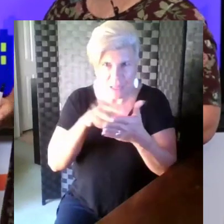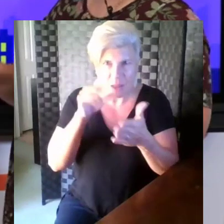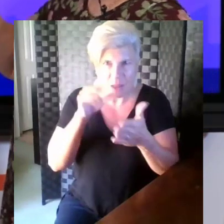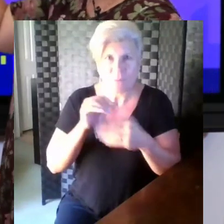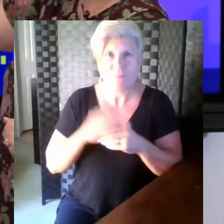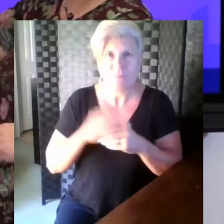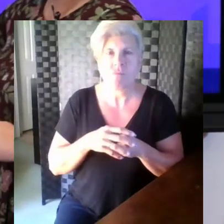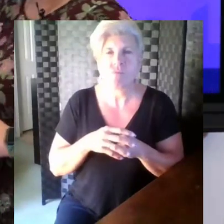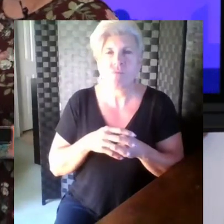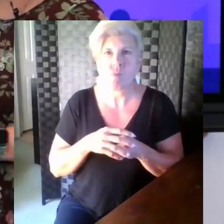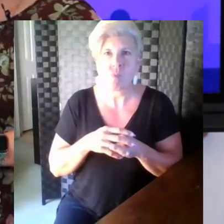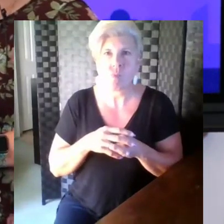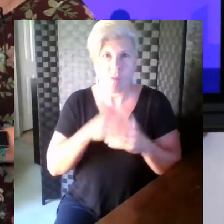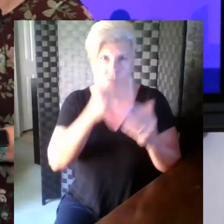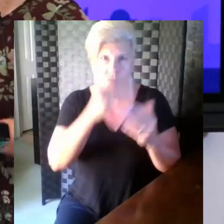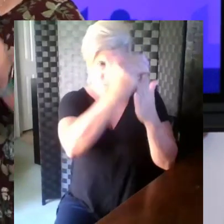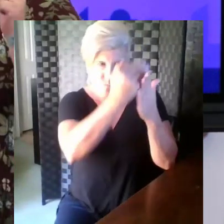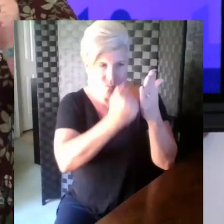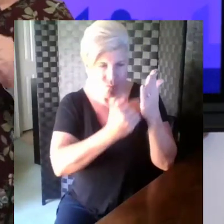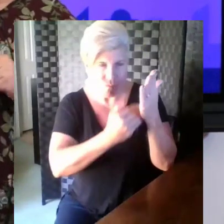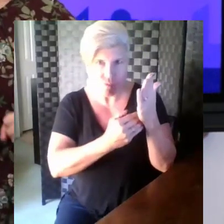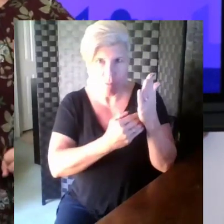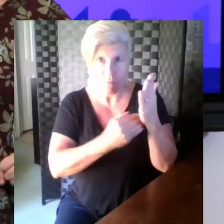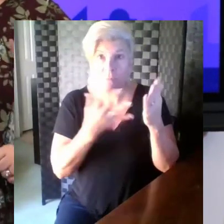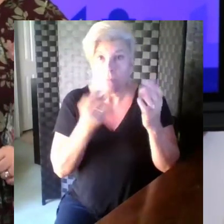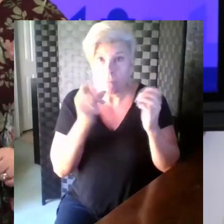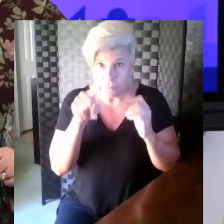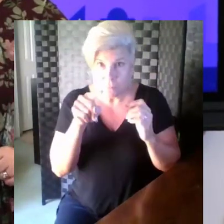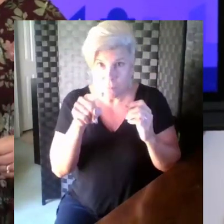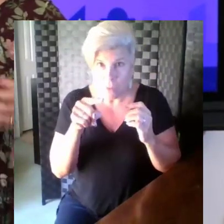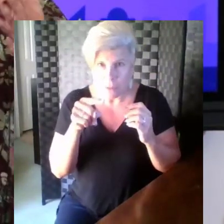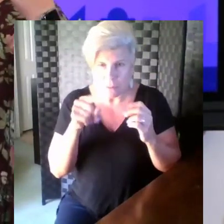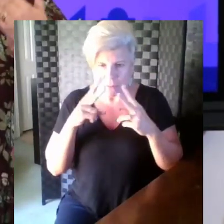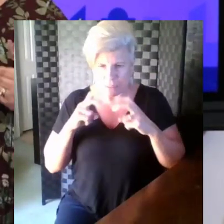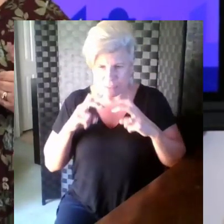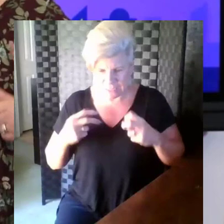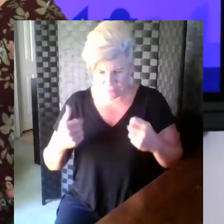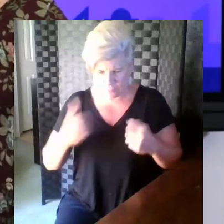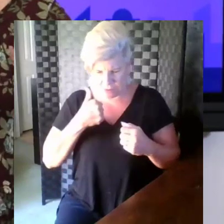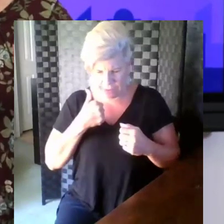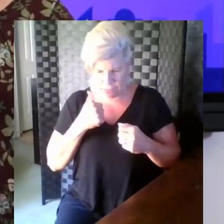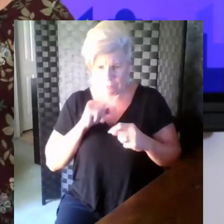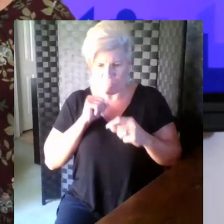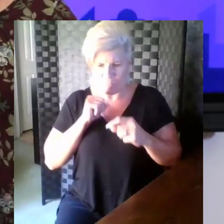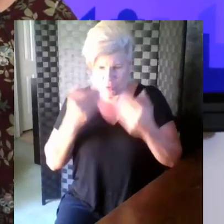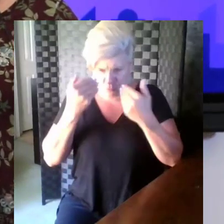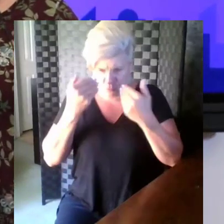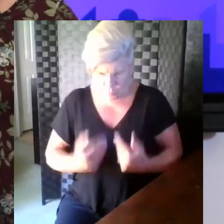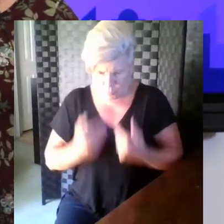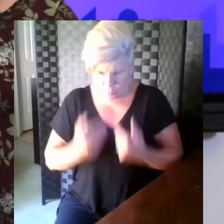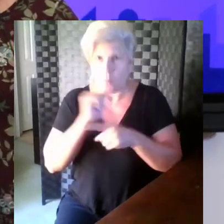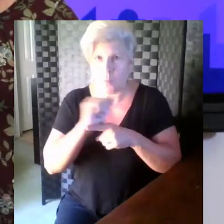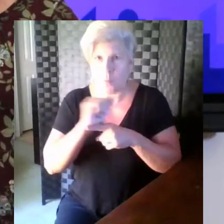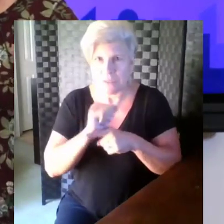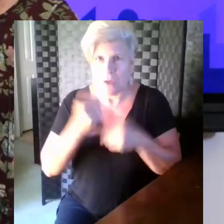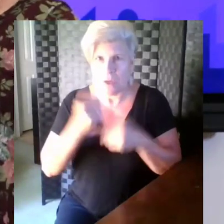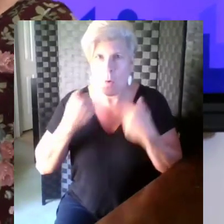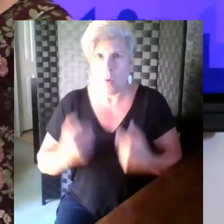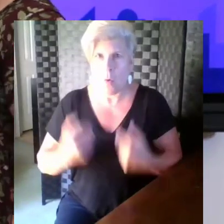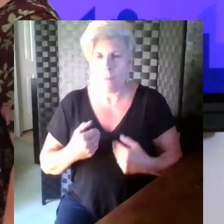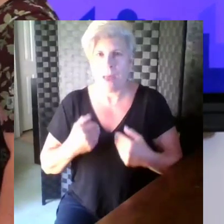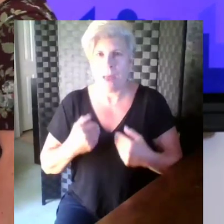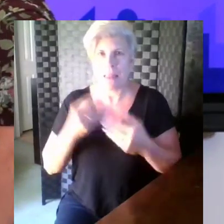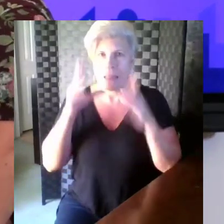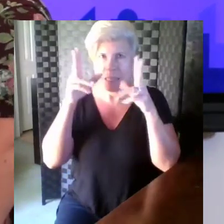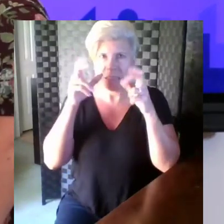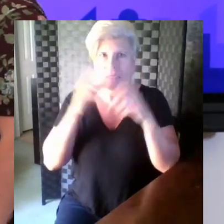learn. So as I go through each checkpoint, I want you to do a little self-assessment and make sure that you are practicing whole body